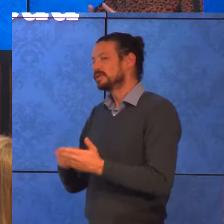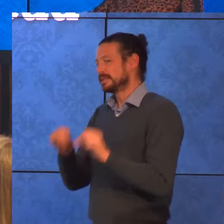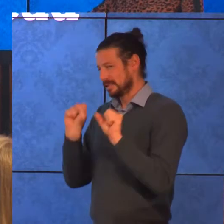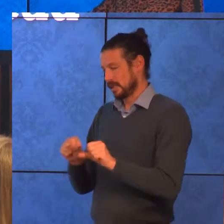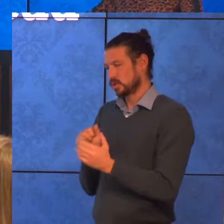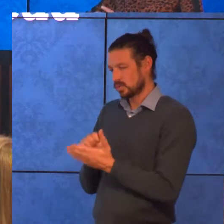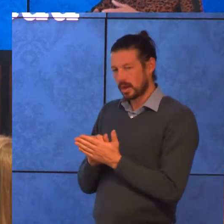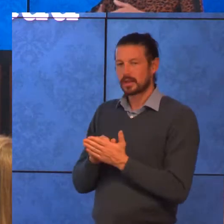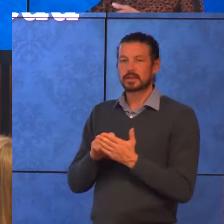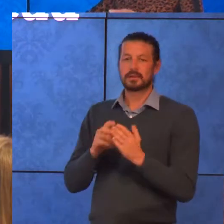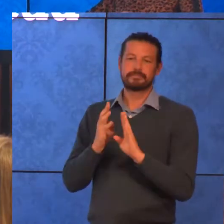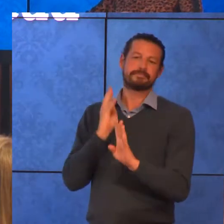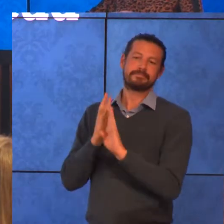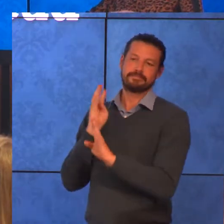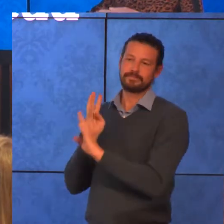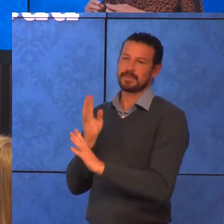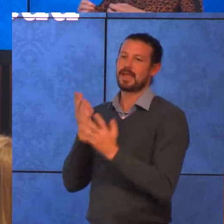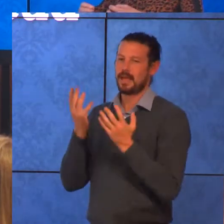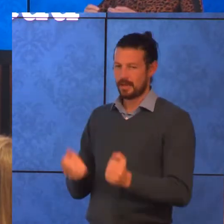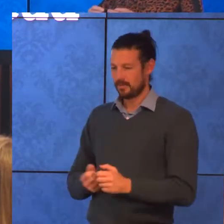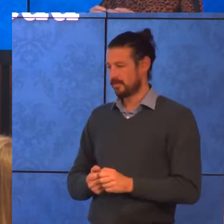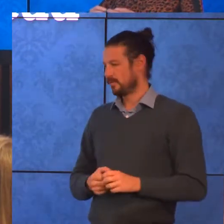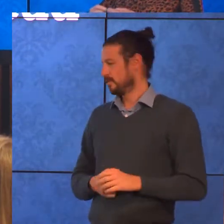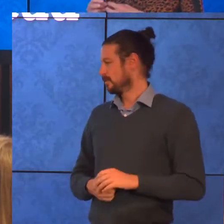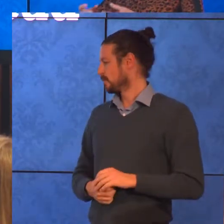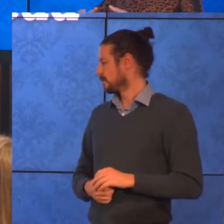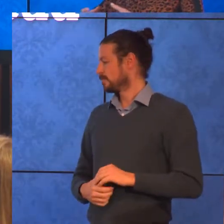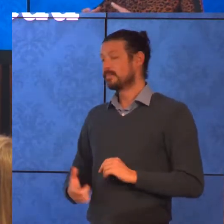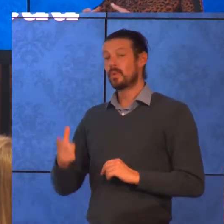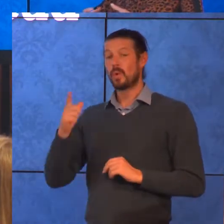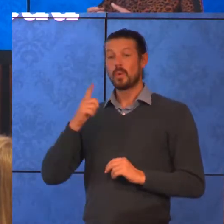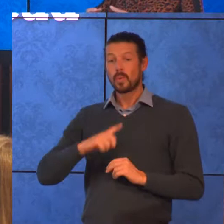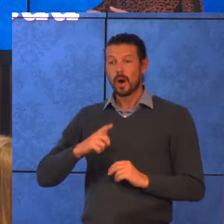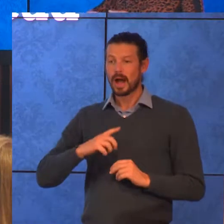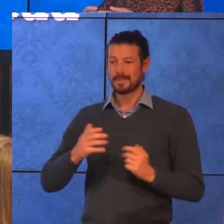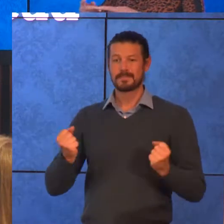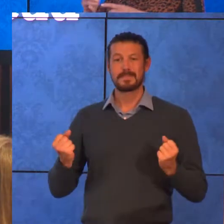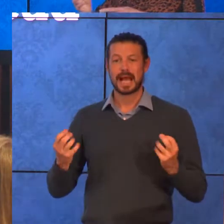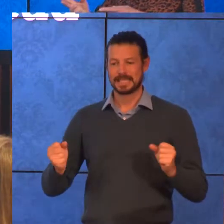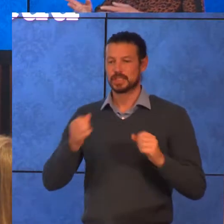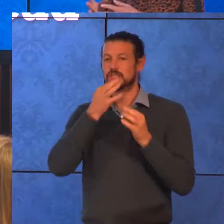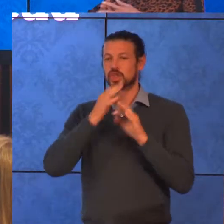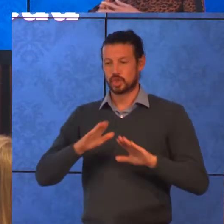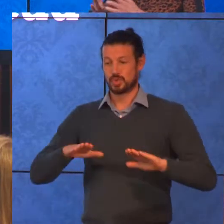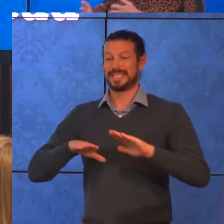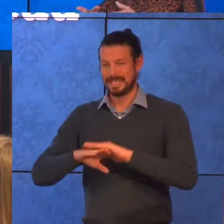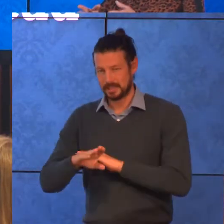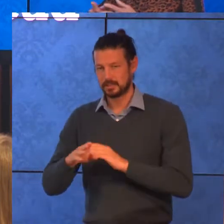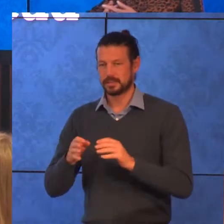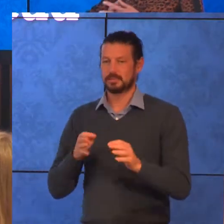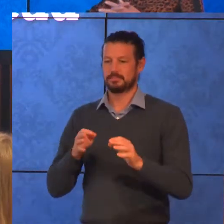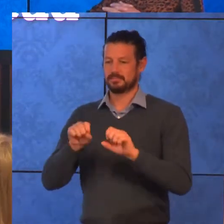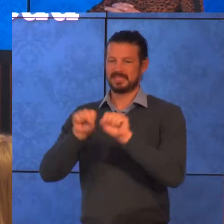been backlogs, partly due because of the large numbers of children coming into the scheme. And as you said, Rick, in the last